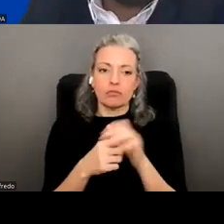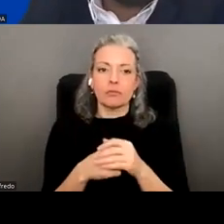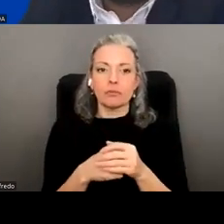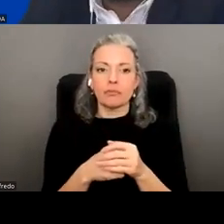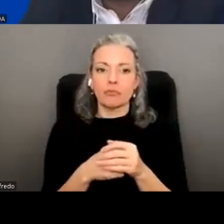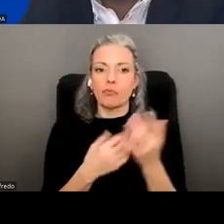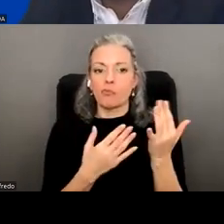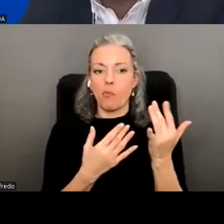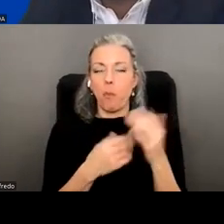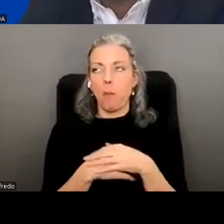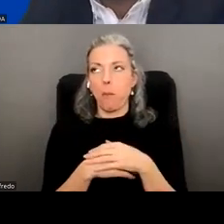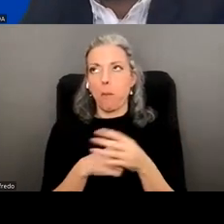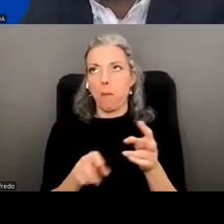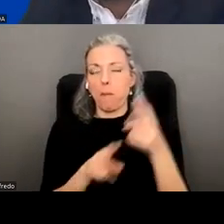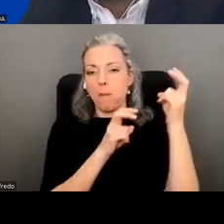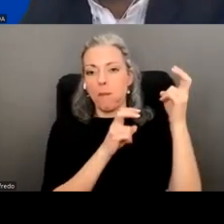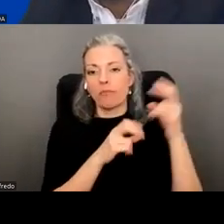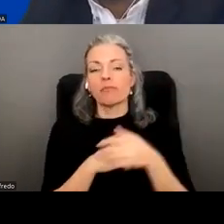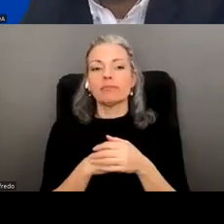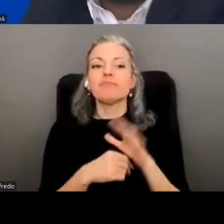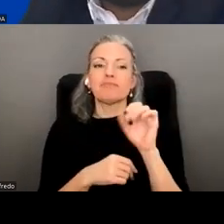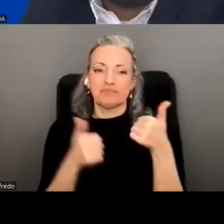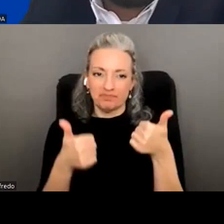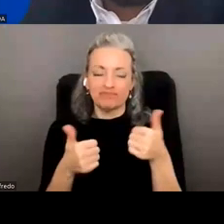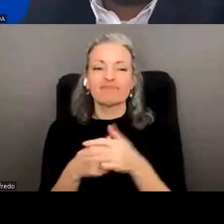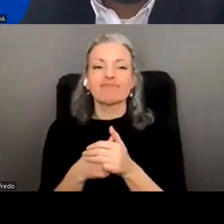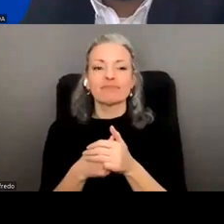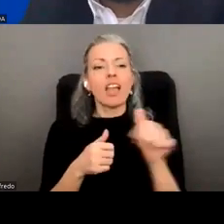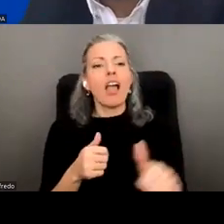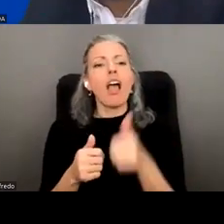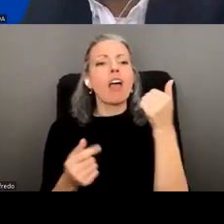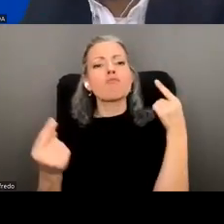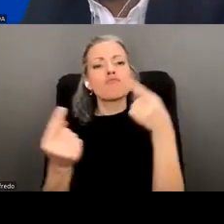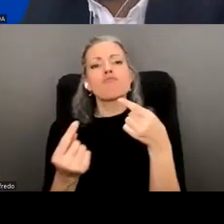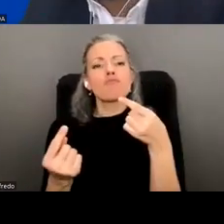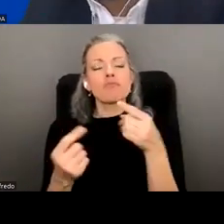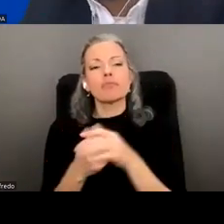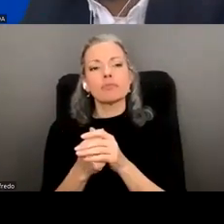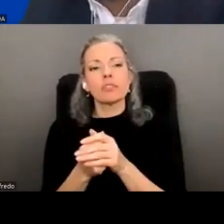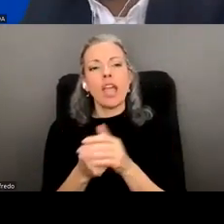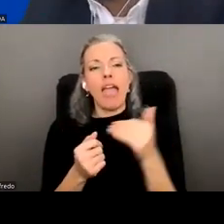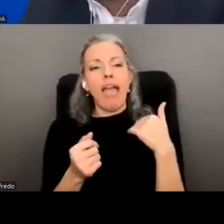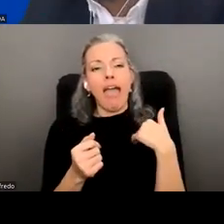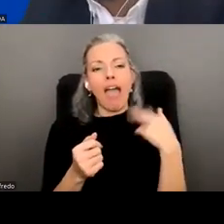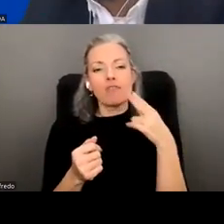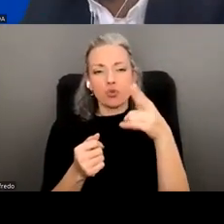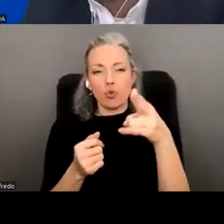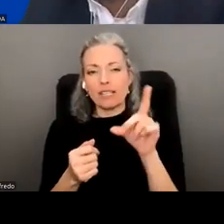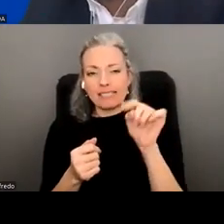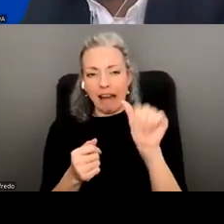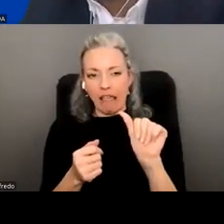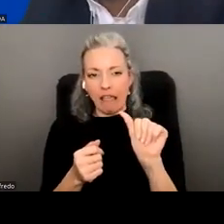here. There we go. So something else I should have pointed out is for all these dashboards, we have the historical data on this drop down